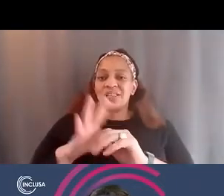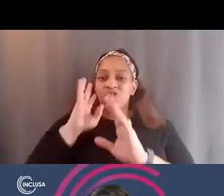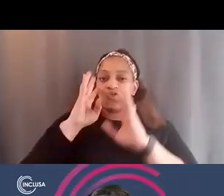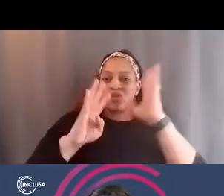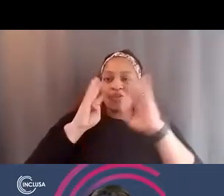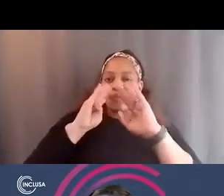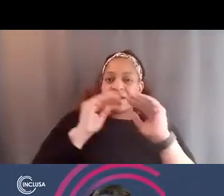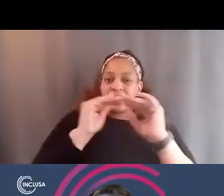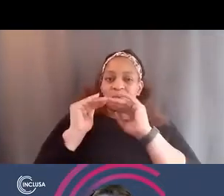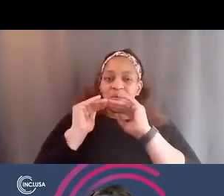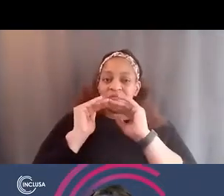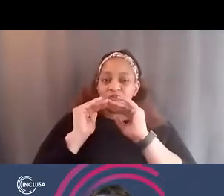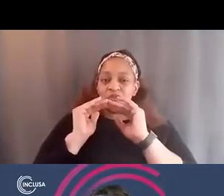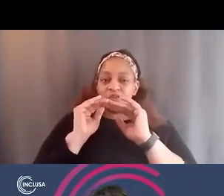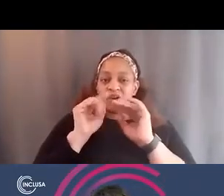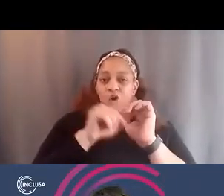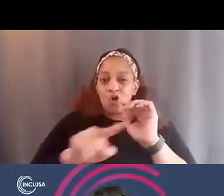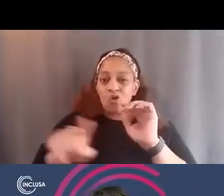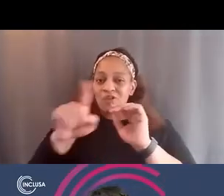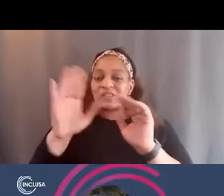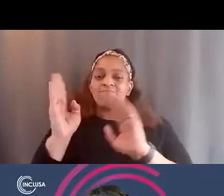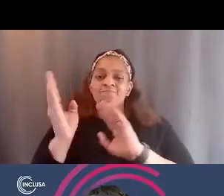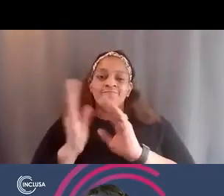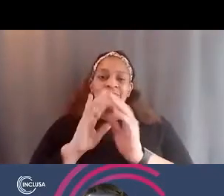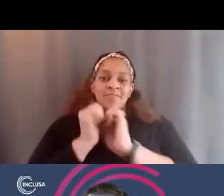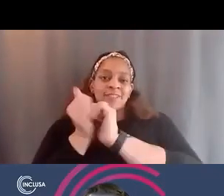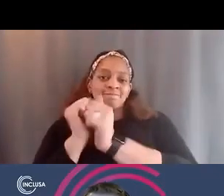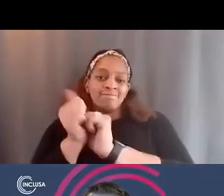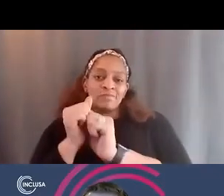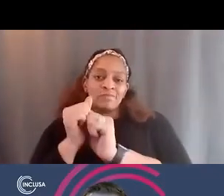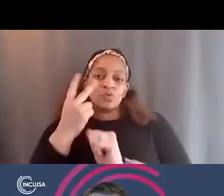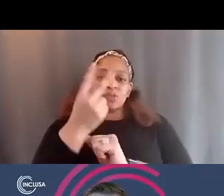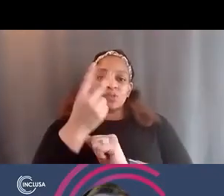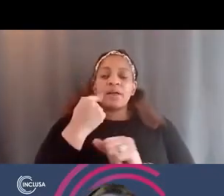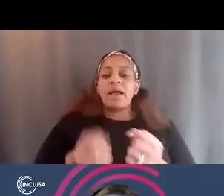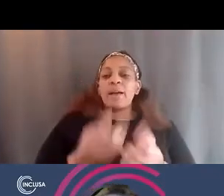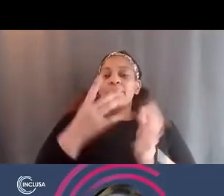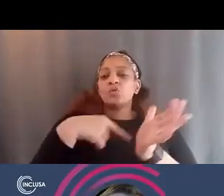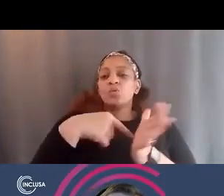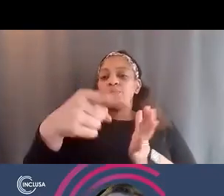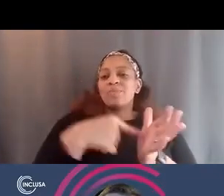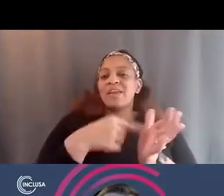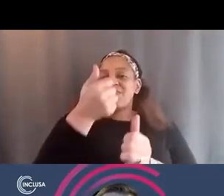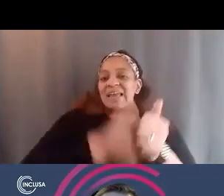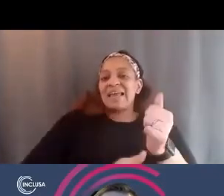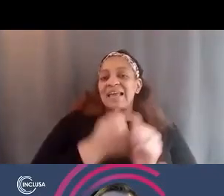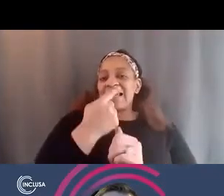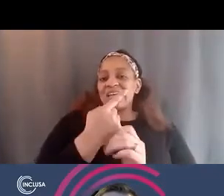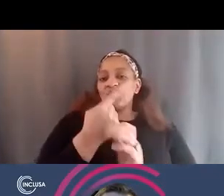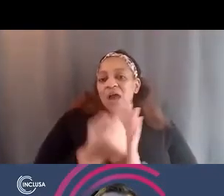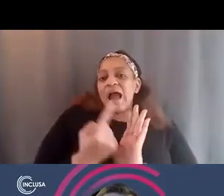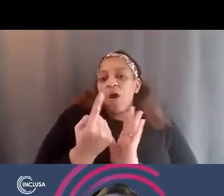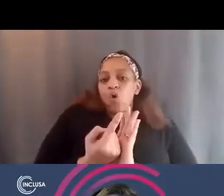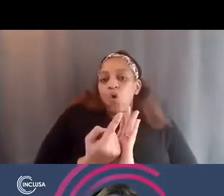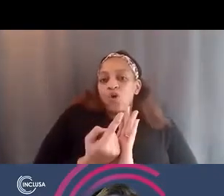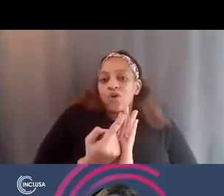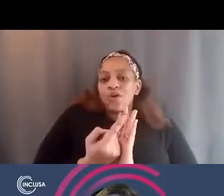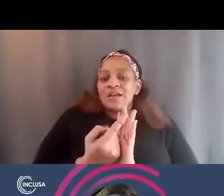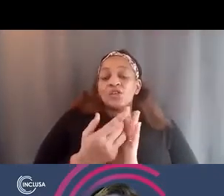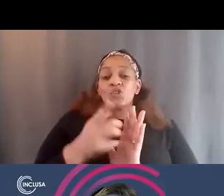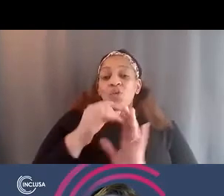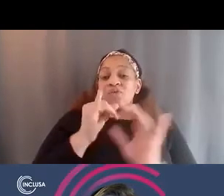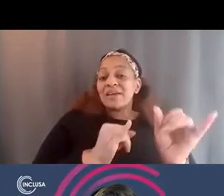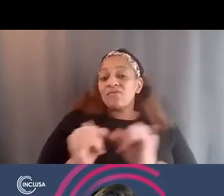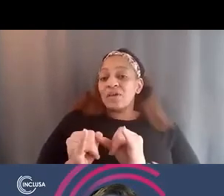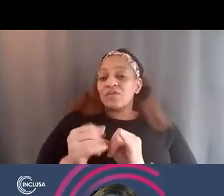table you just saw, but putting in the actual dollars that we pay per hours worked. So you can see for an individual that may fall